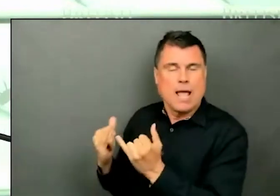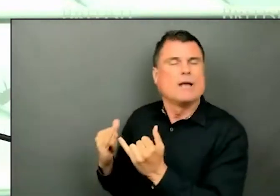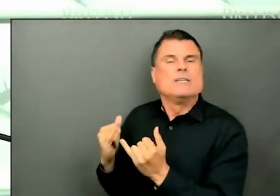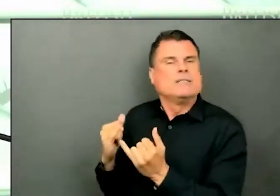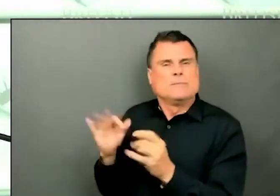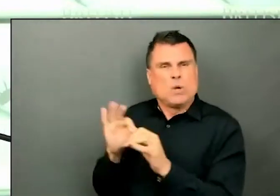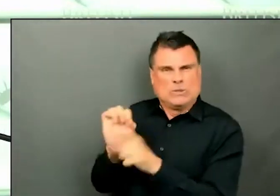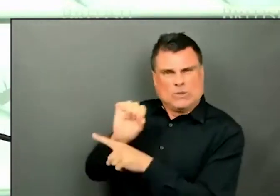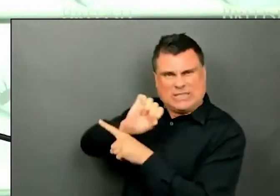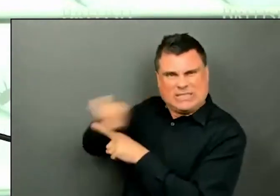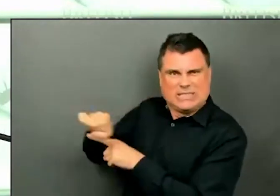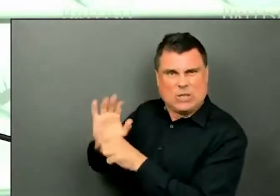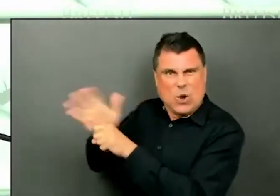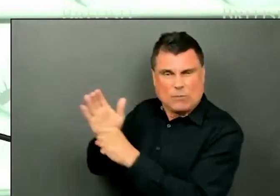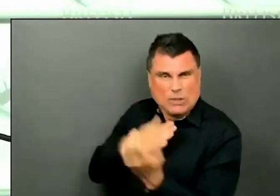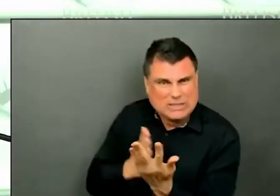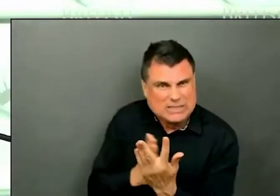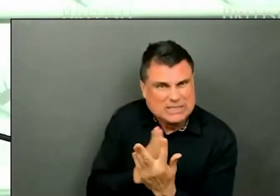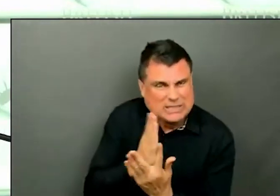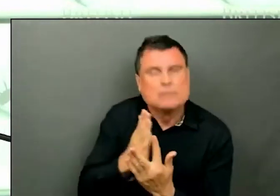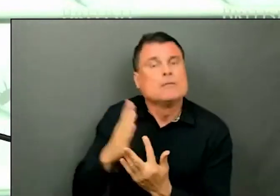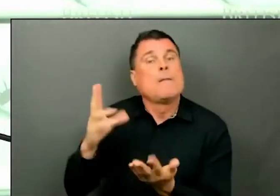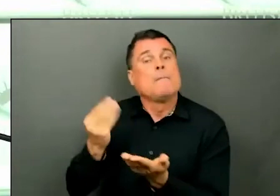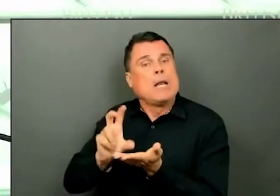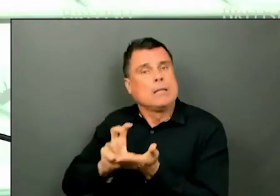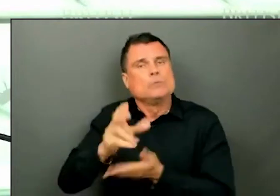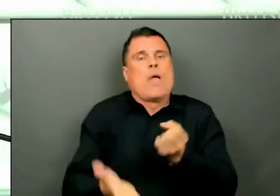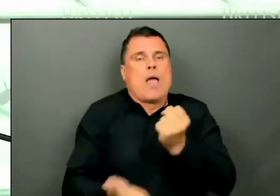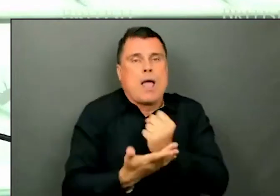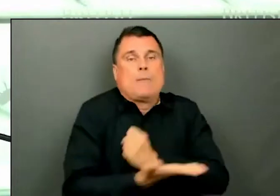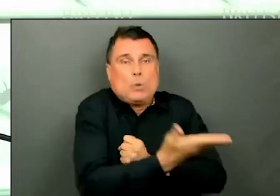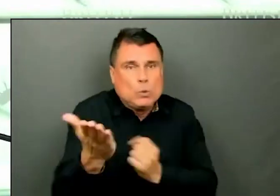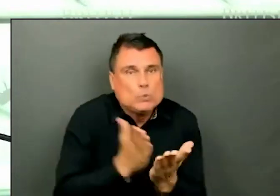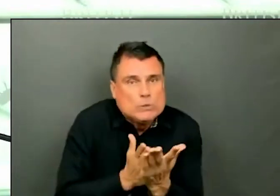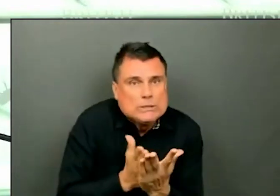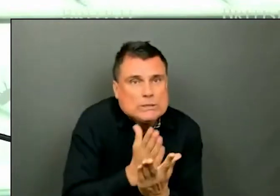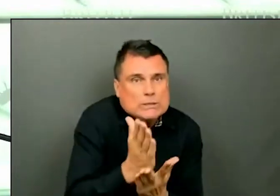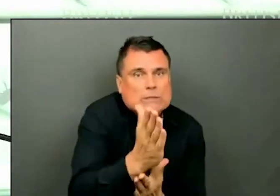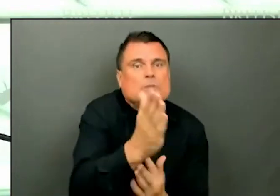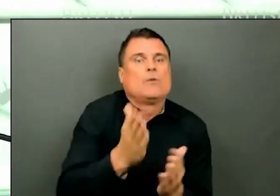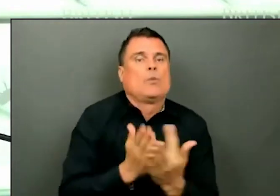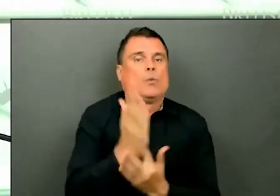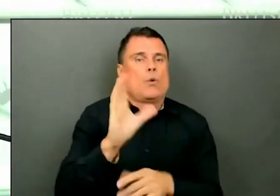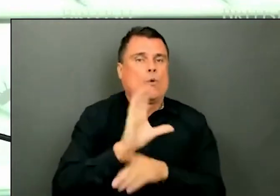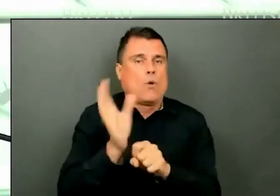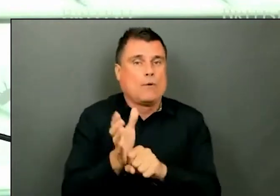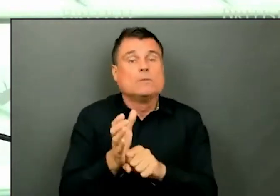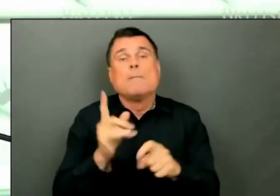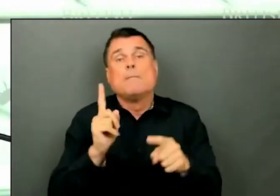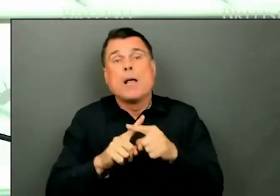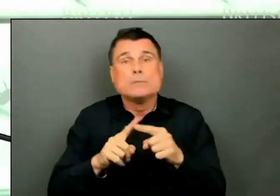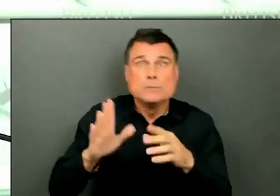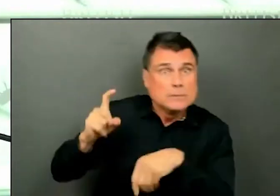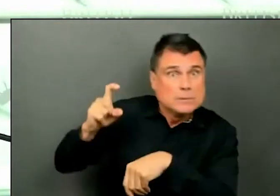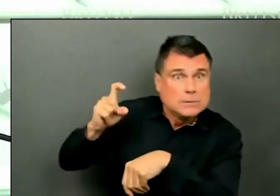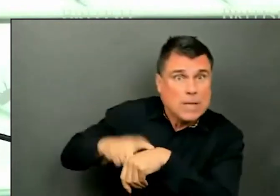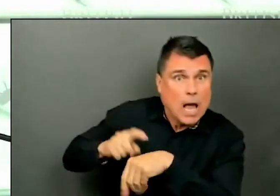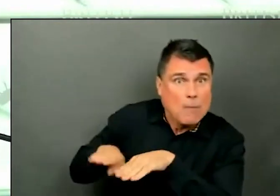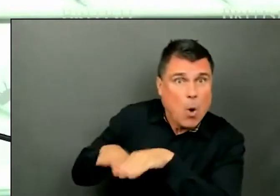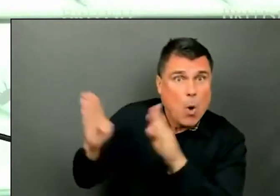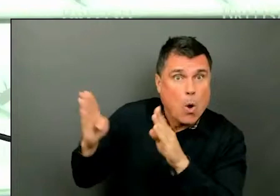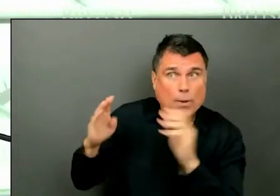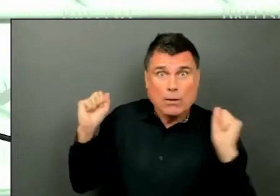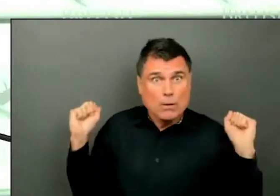that BC remains a globally competitive destination of choice in the long term when we safely invite visitors back to our